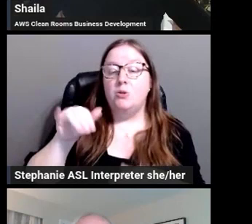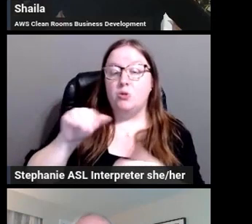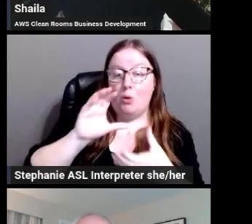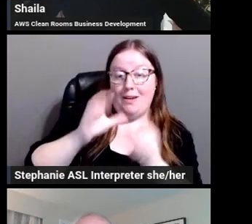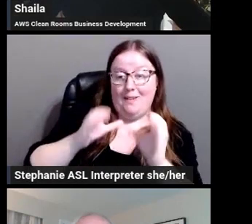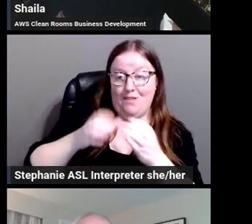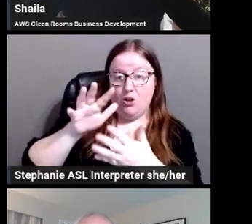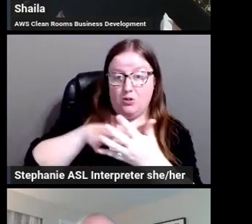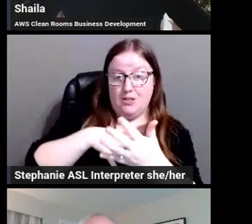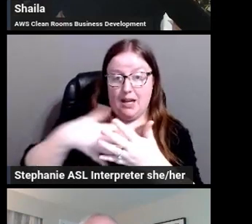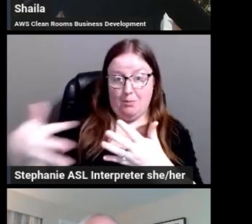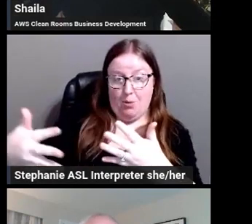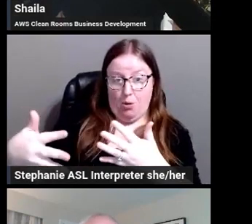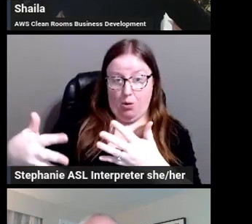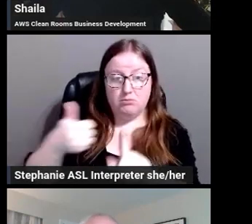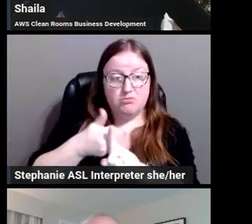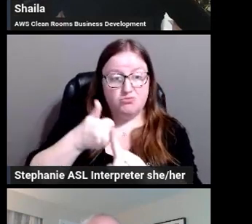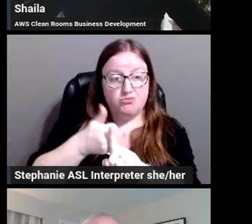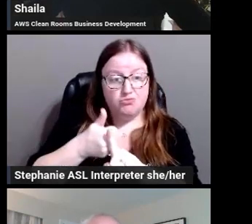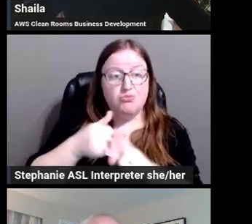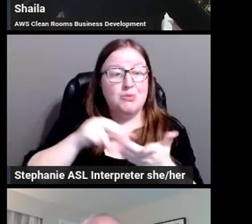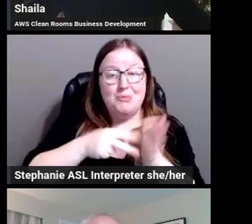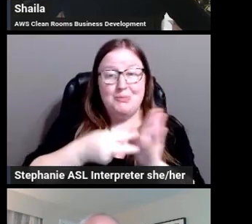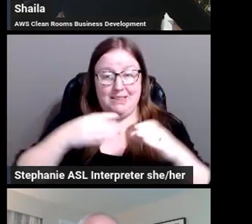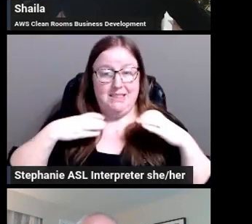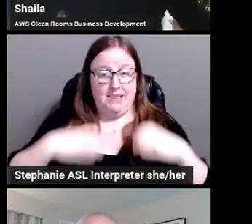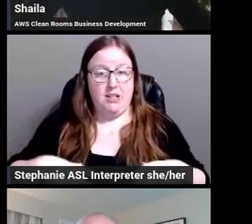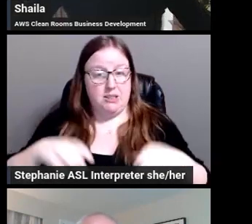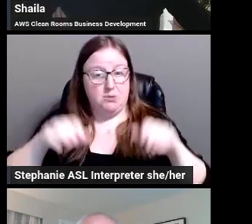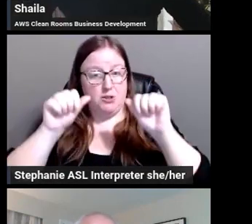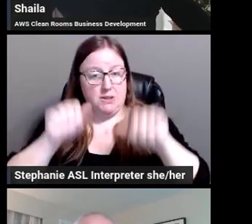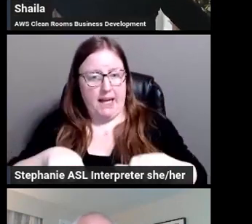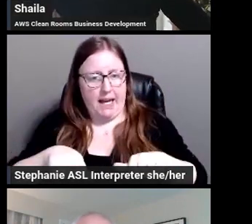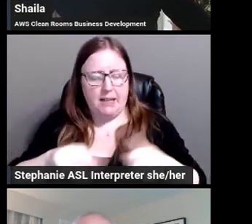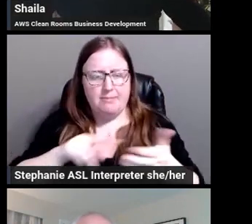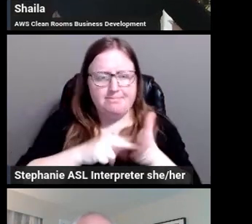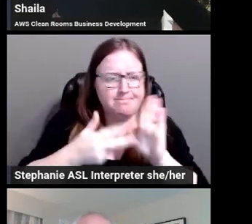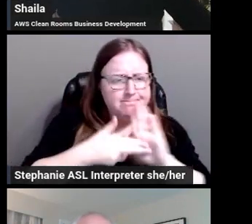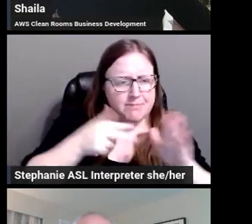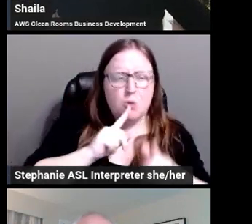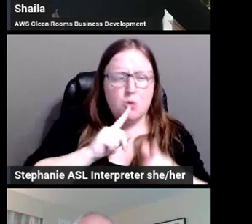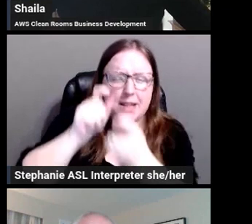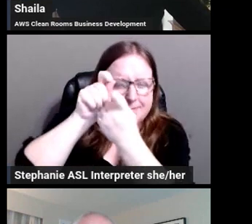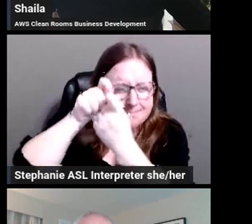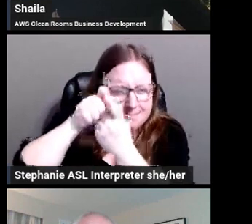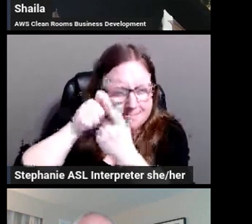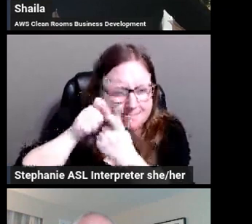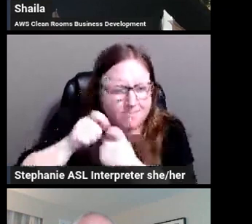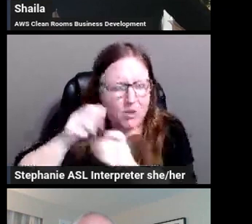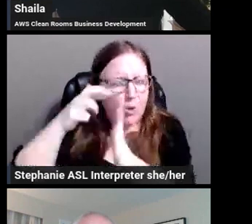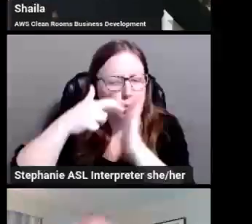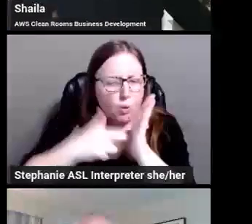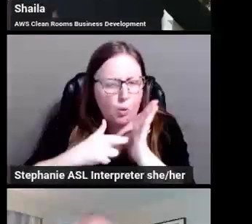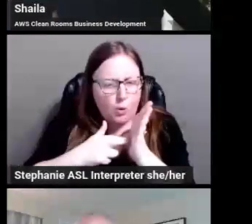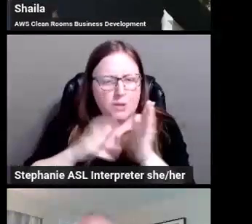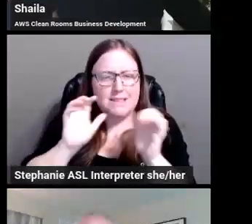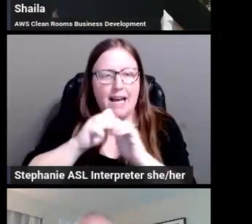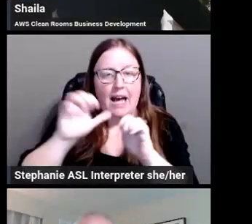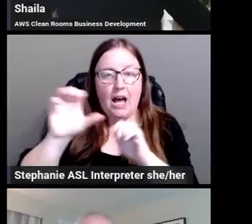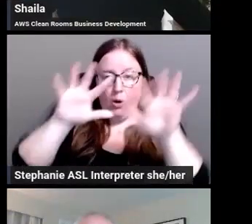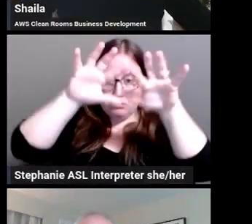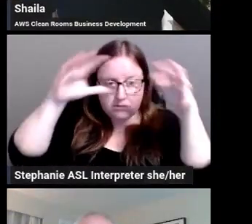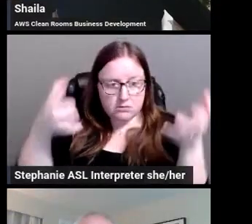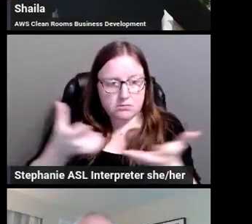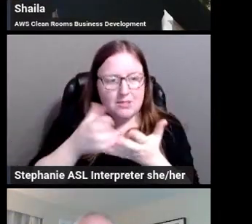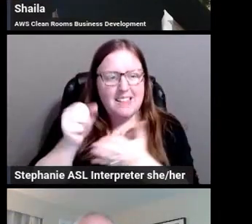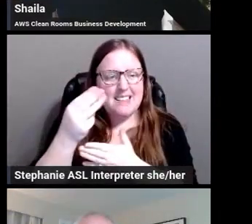this resource that allows customers to define very granular rules on how the schema will get